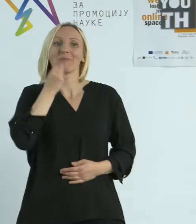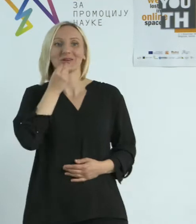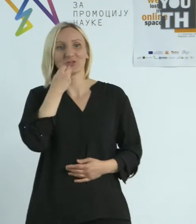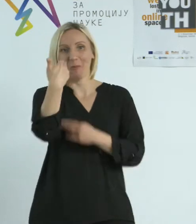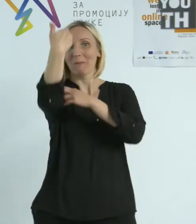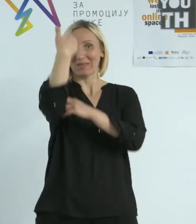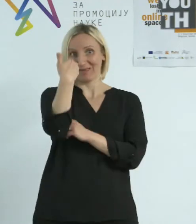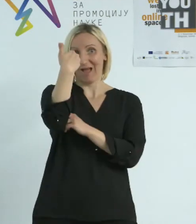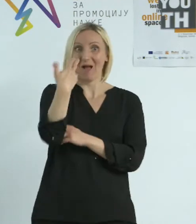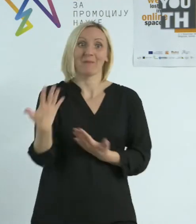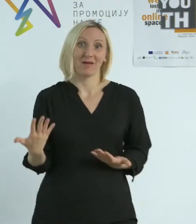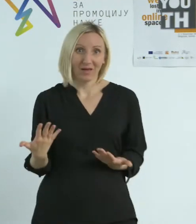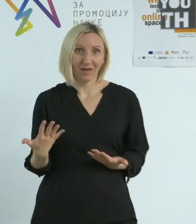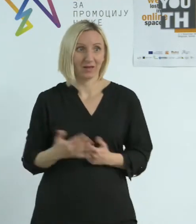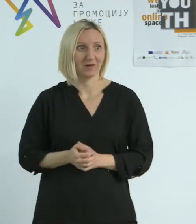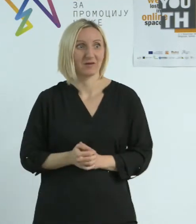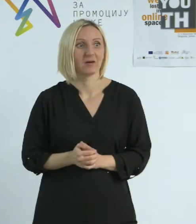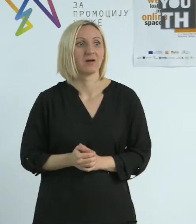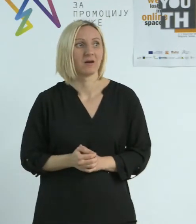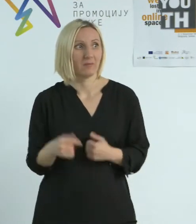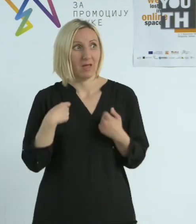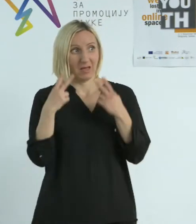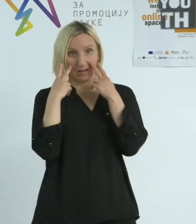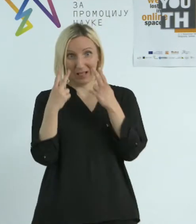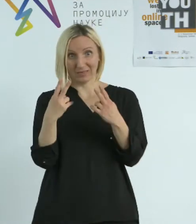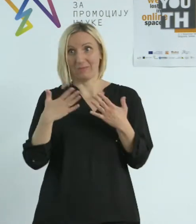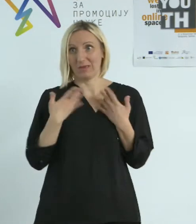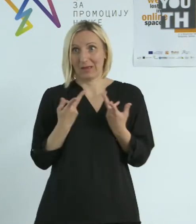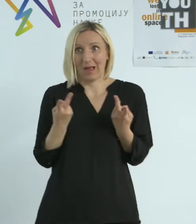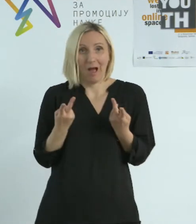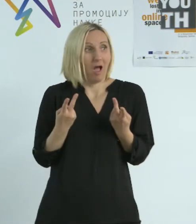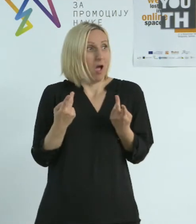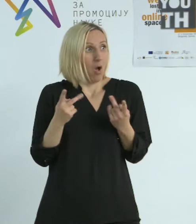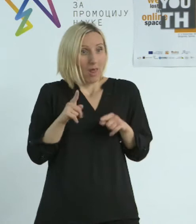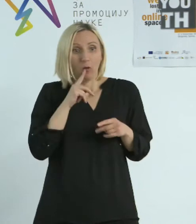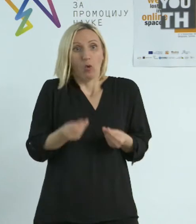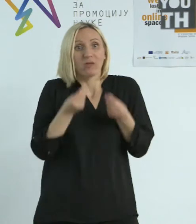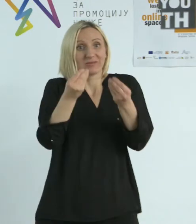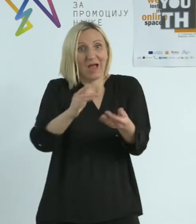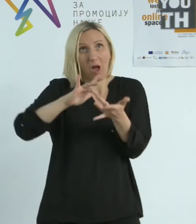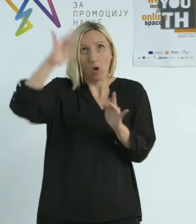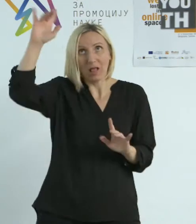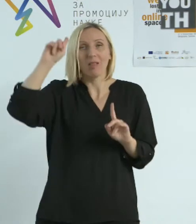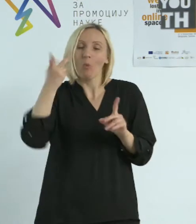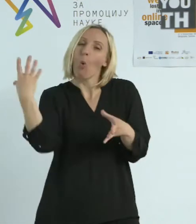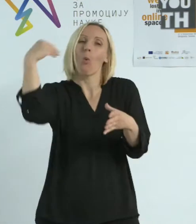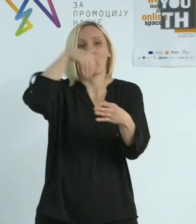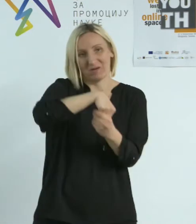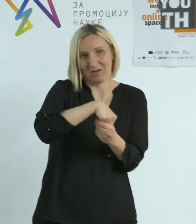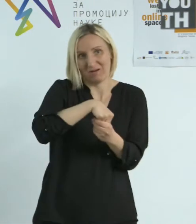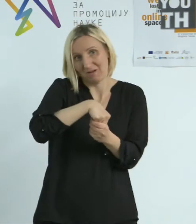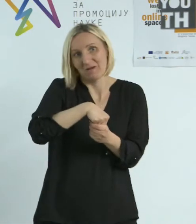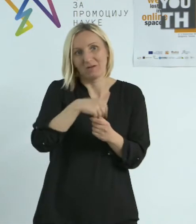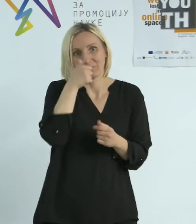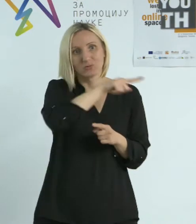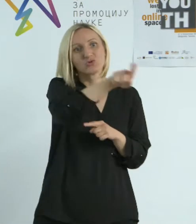something that I'm looking now from the other side. We as providers of online courses have to take into consideration. It was a very interesting assessment